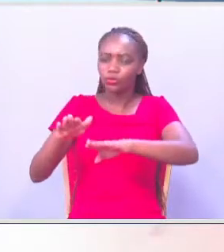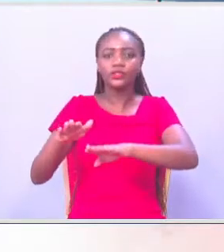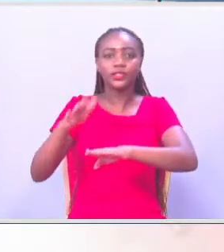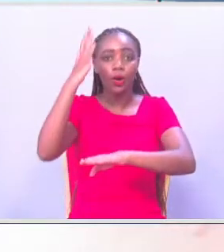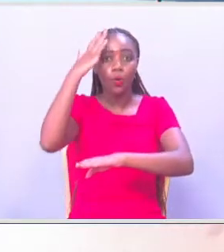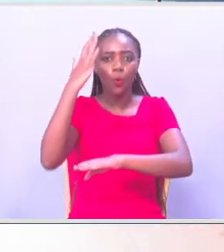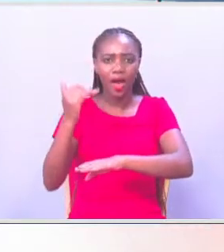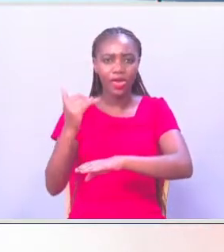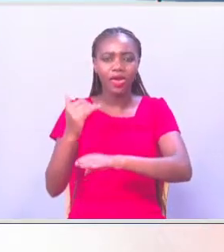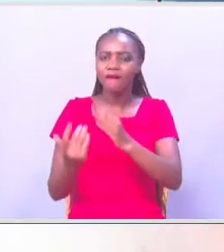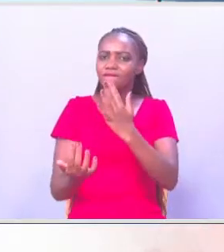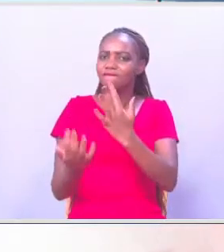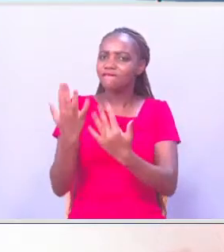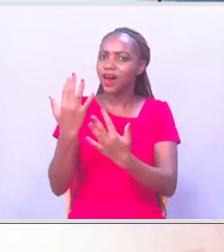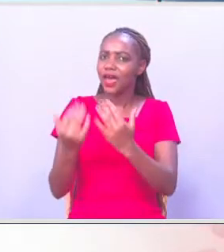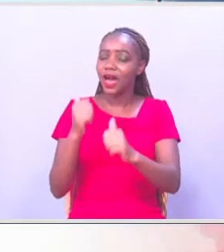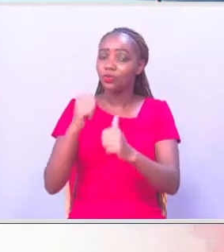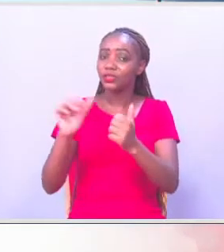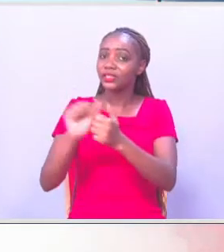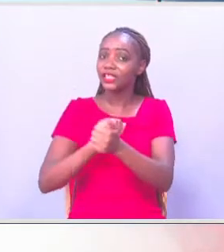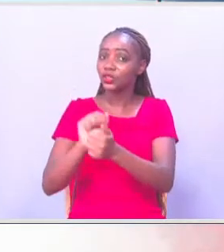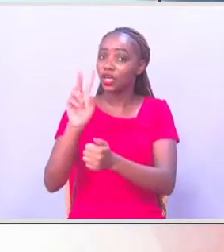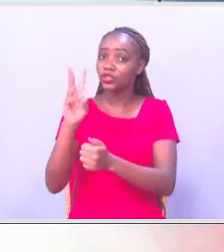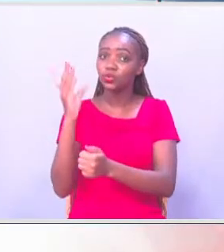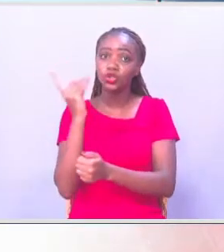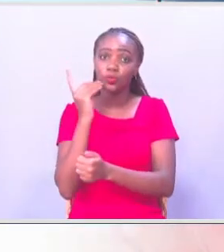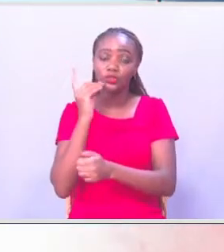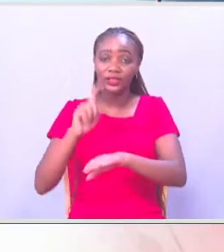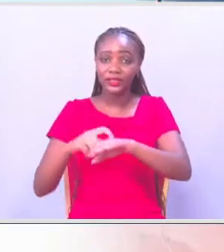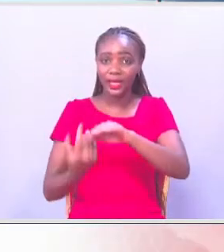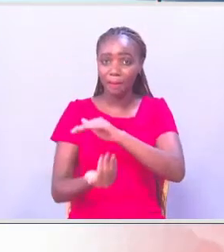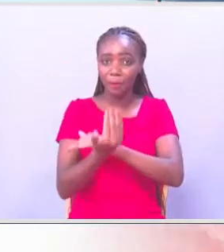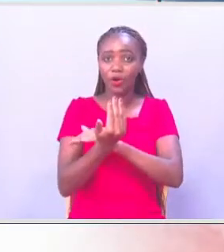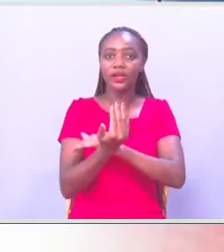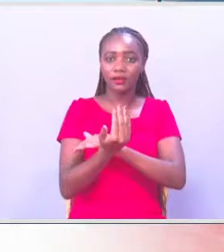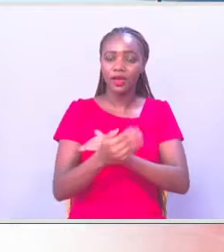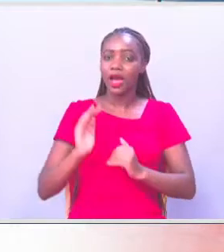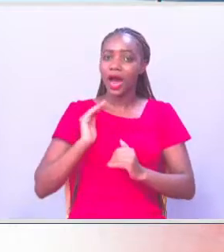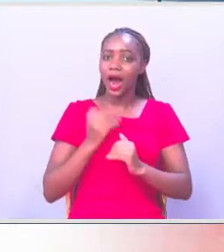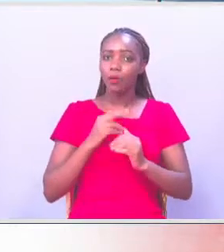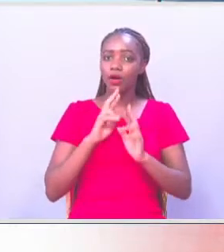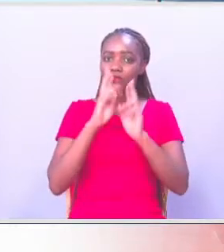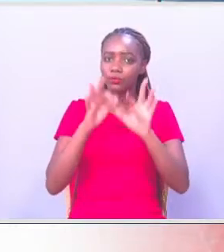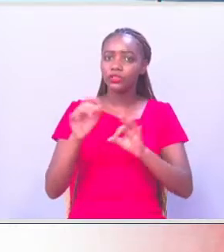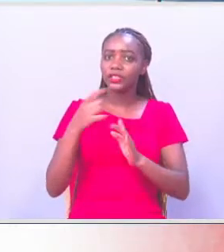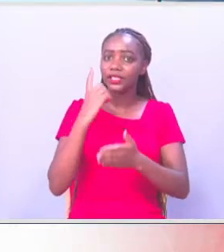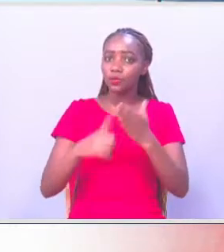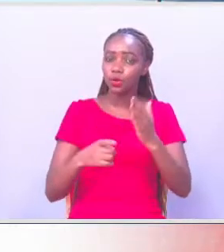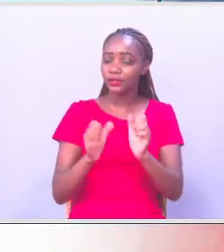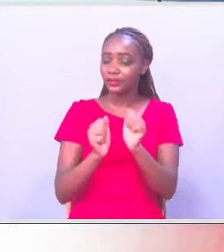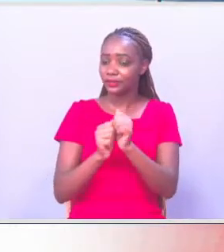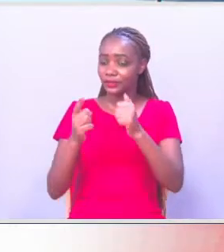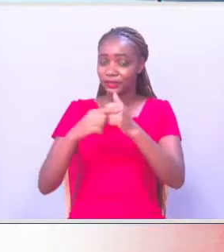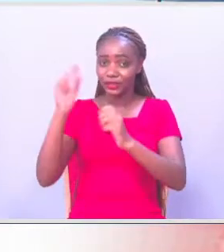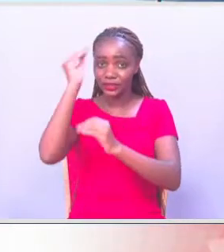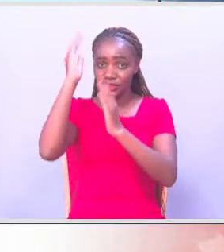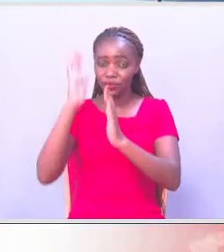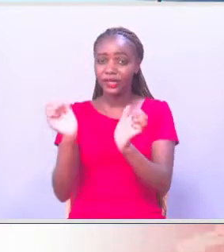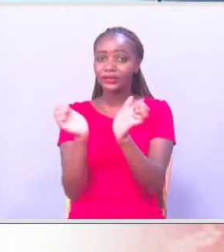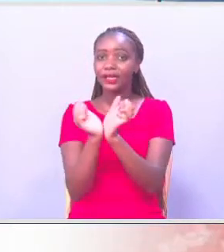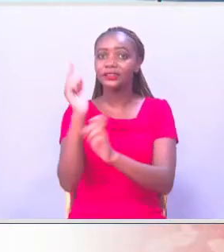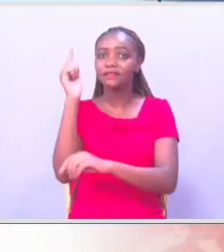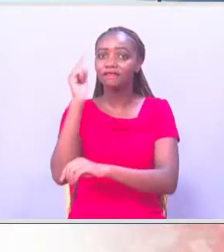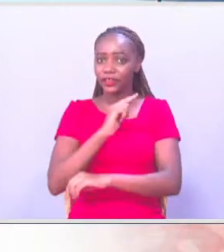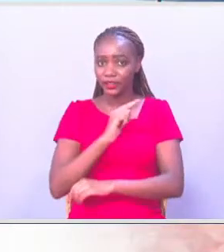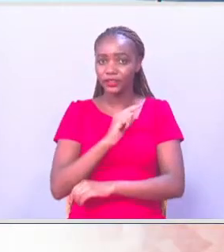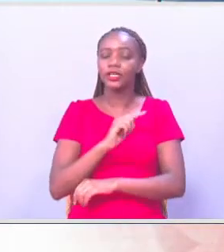following a fire that gutted 2 dormitories in the morning. As Violet Auma reports, 16 students have been arrested